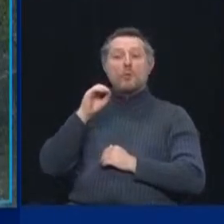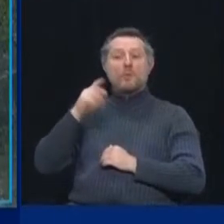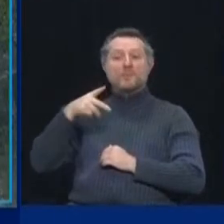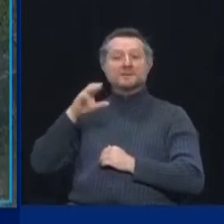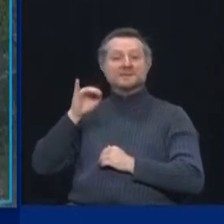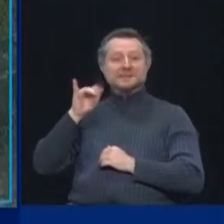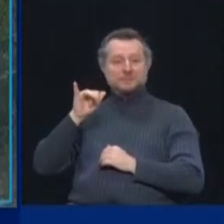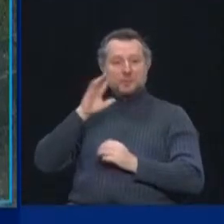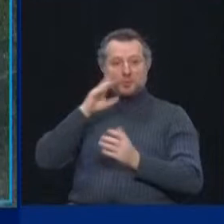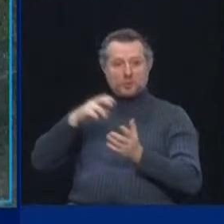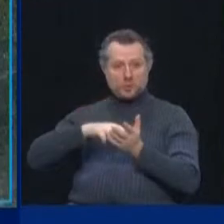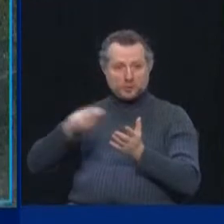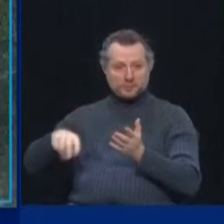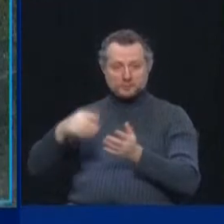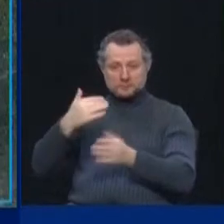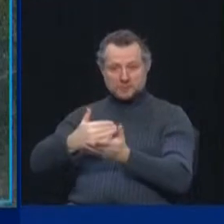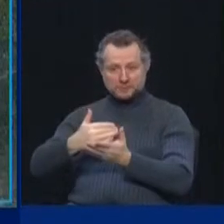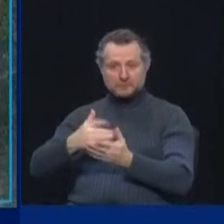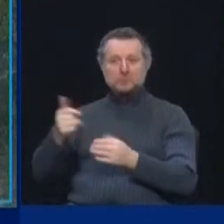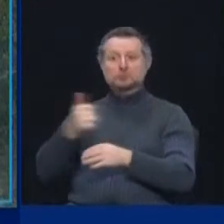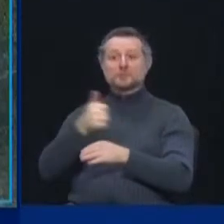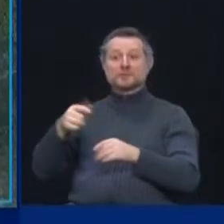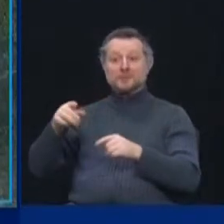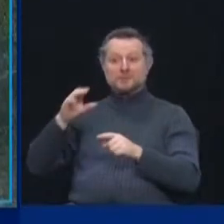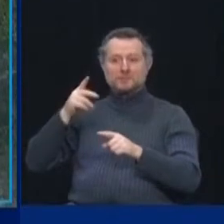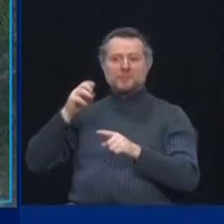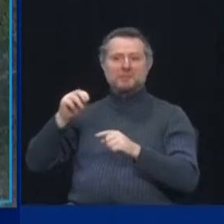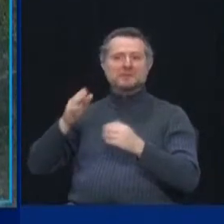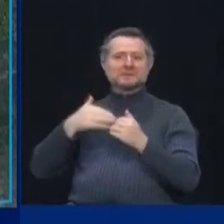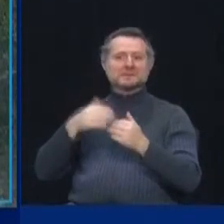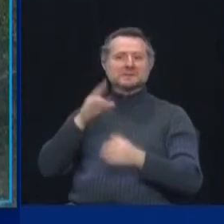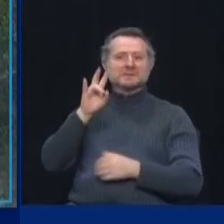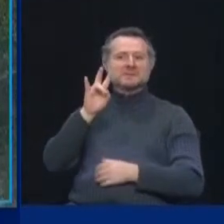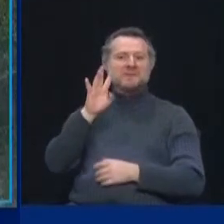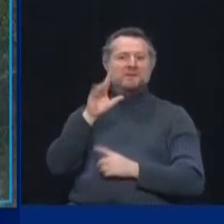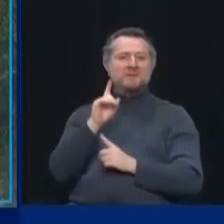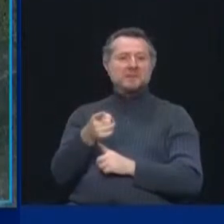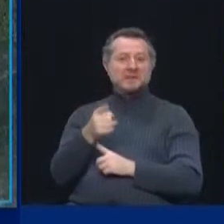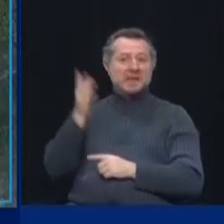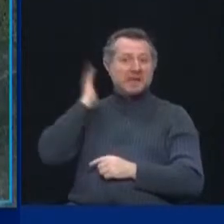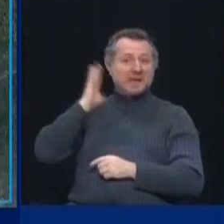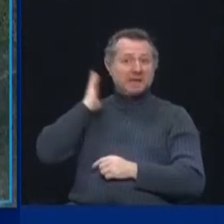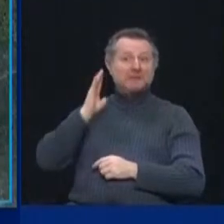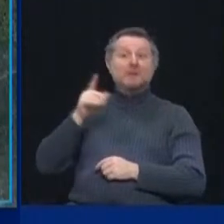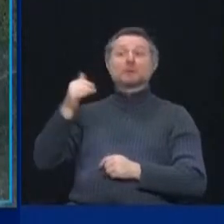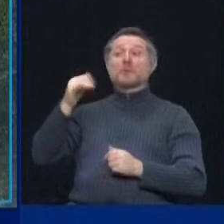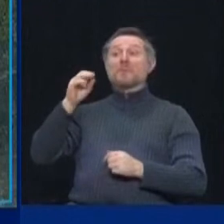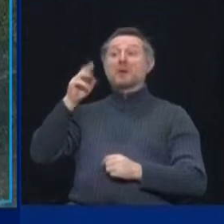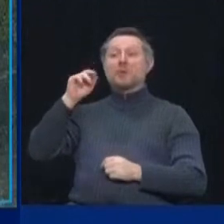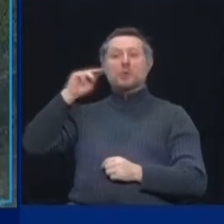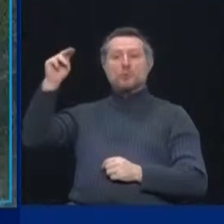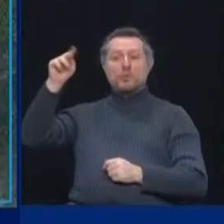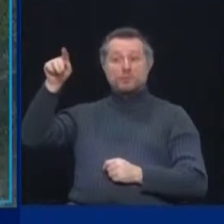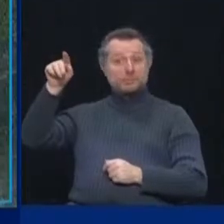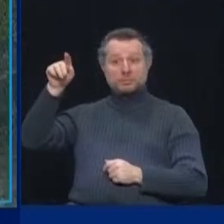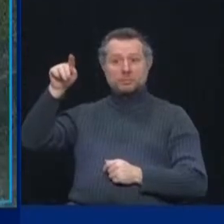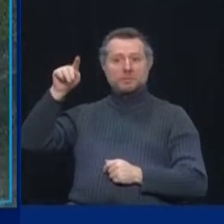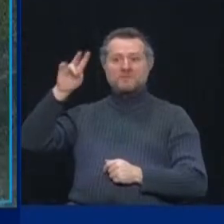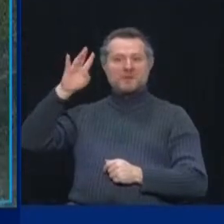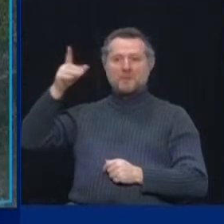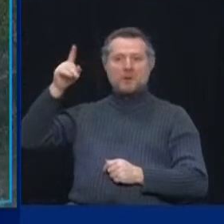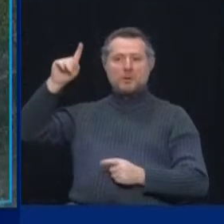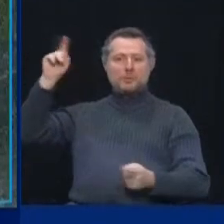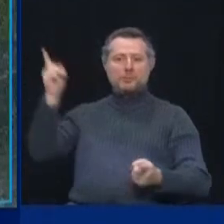Penn, 75 minutes. When you have Metro North, that goes from 75 to 25 minutes,